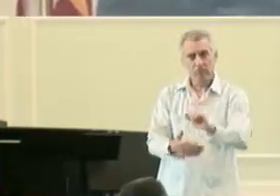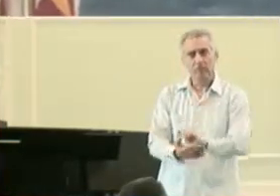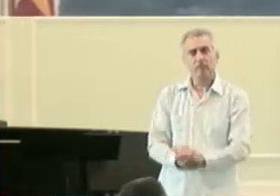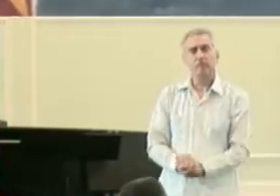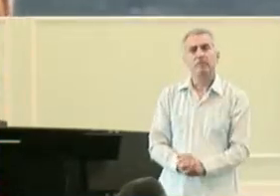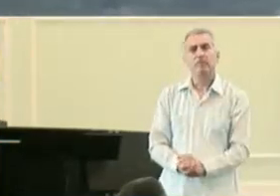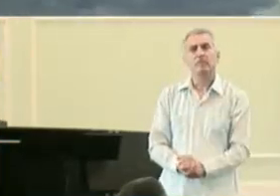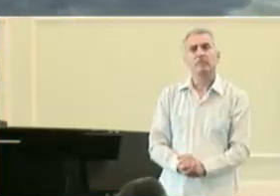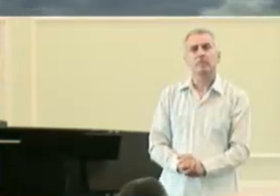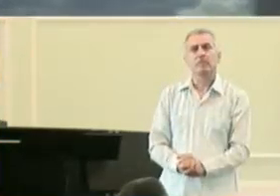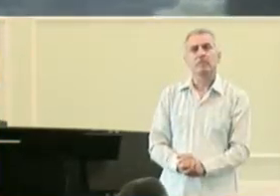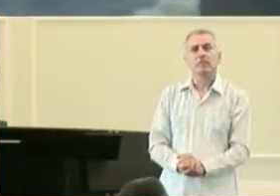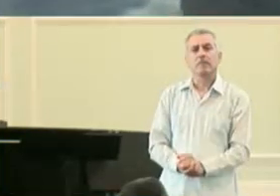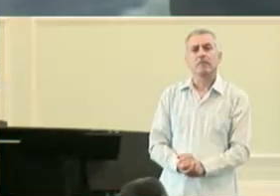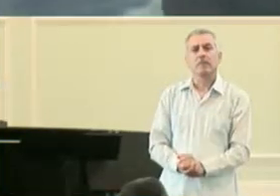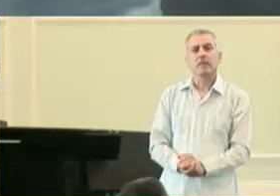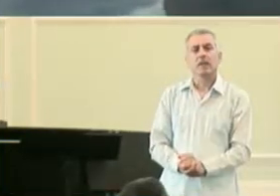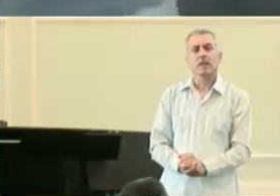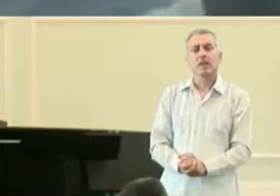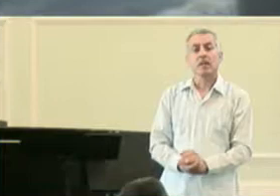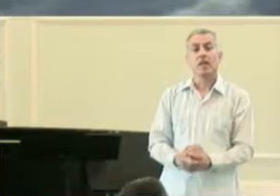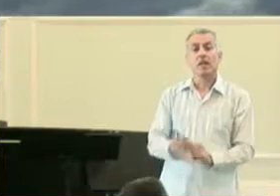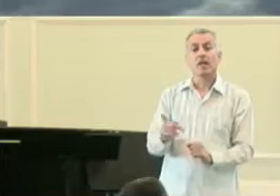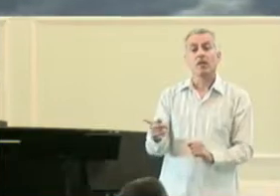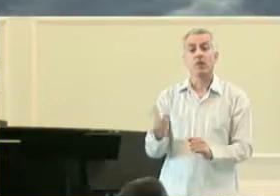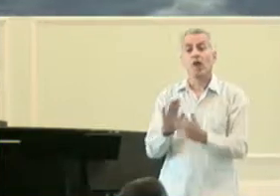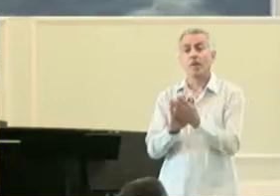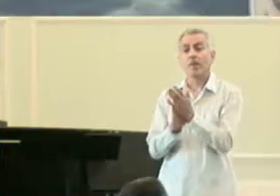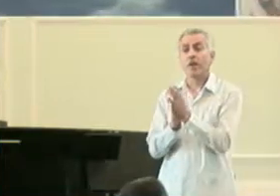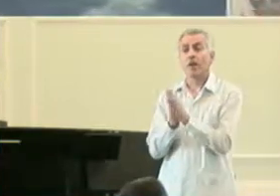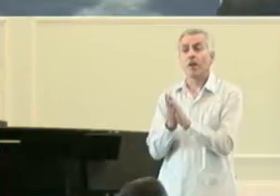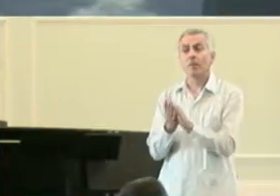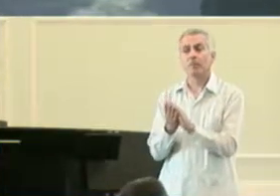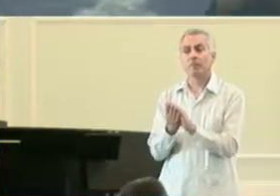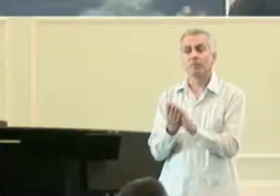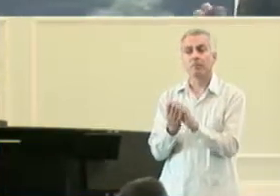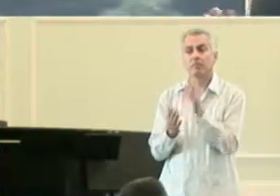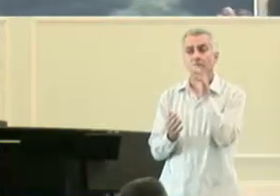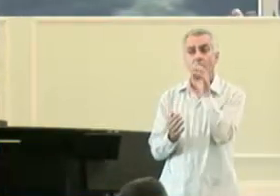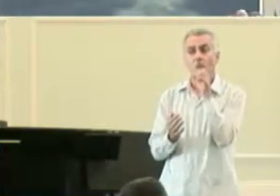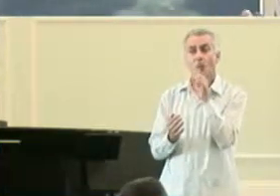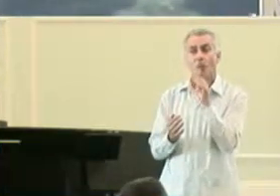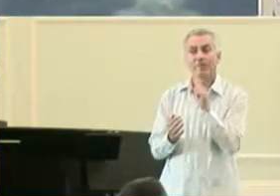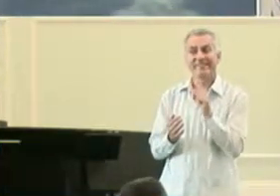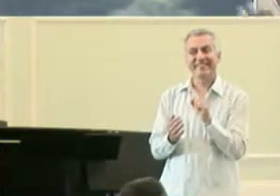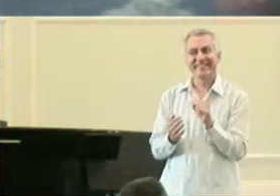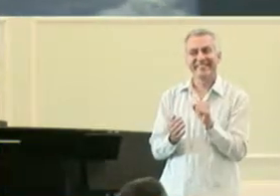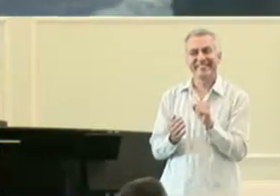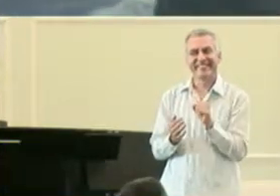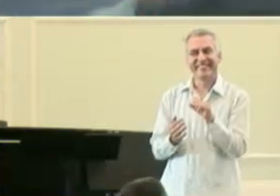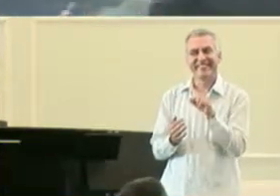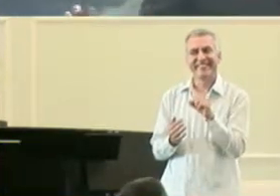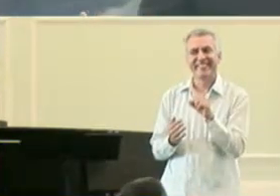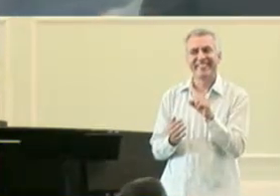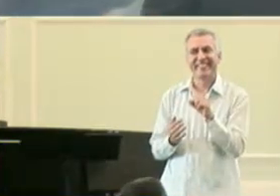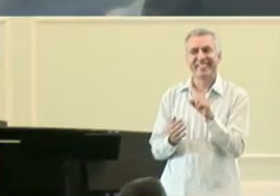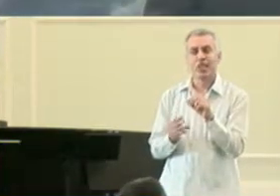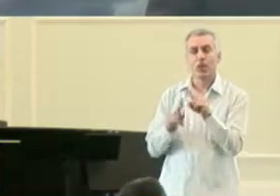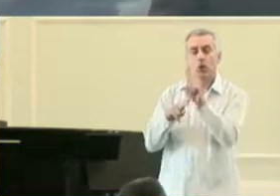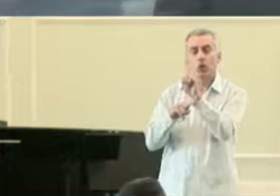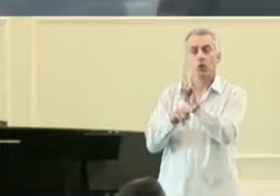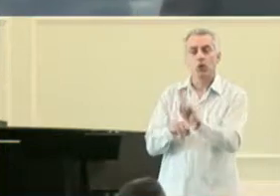If you're seasoned, notice I didn't say old, but if you're seasoned, use your